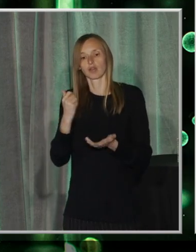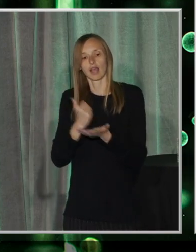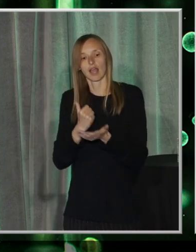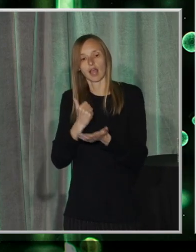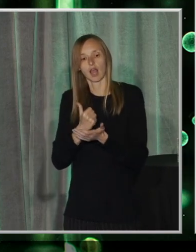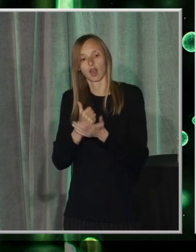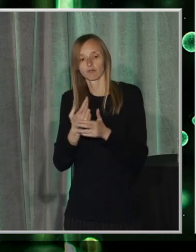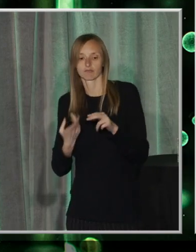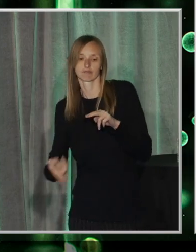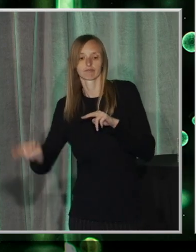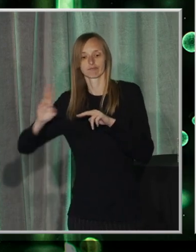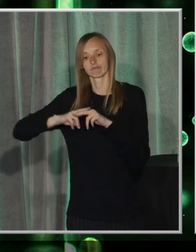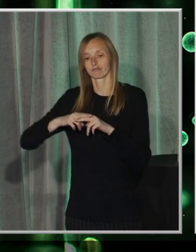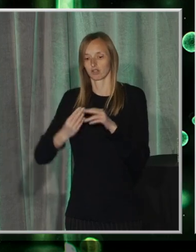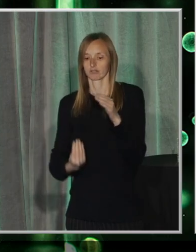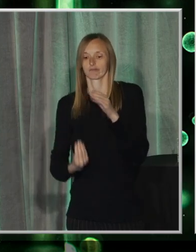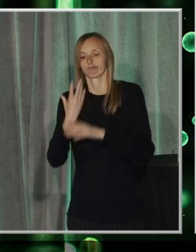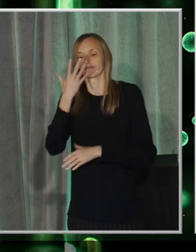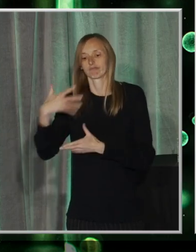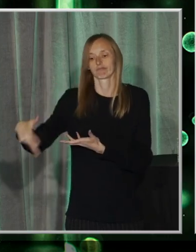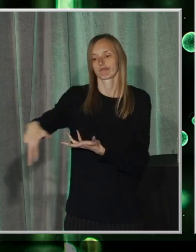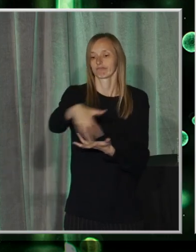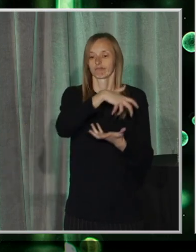the increase of the production, because